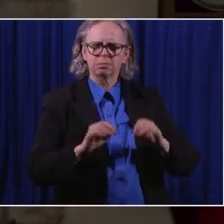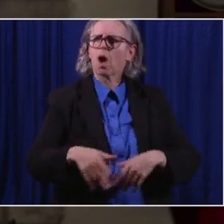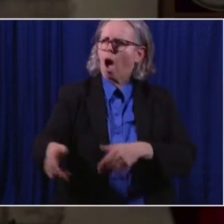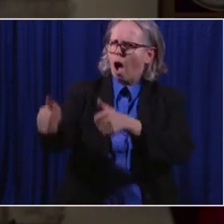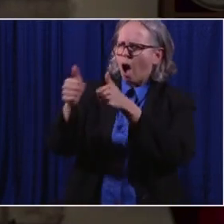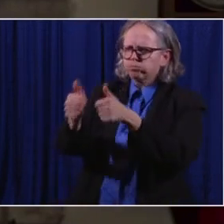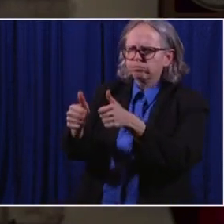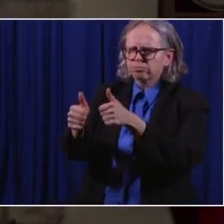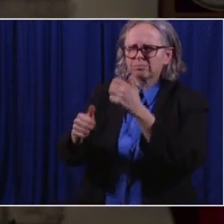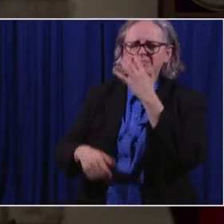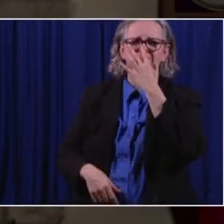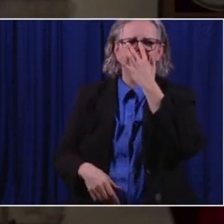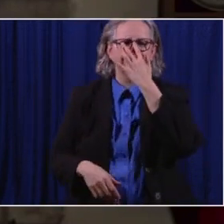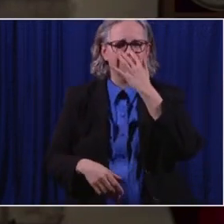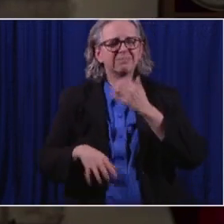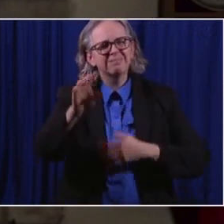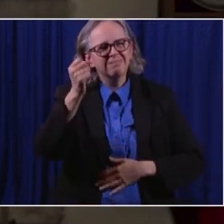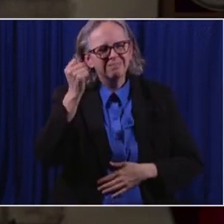look, this is not a perfect system.